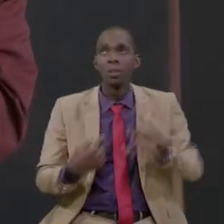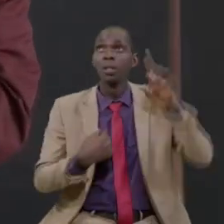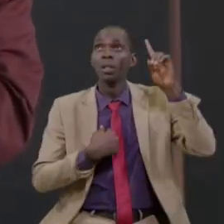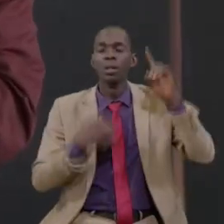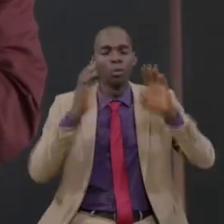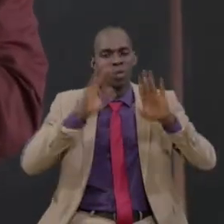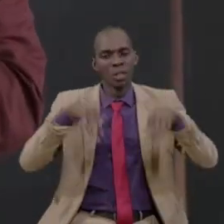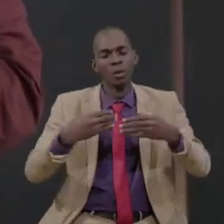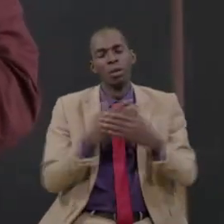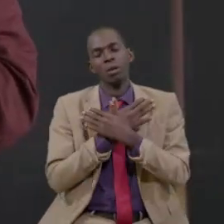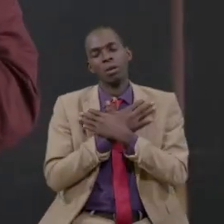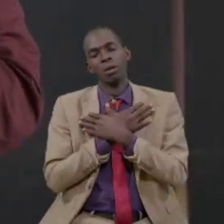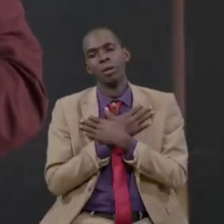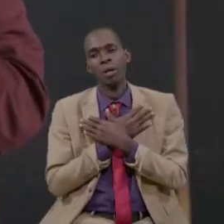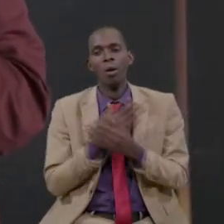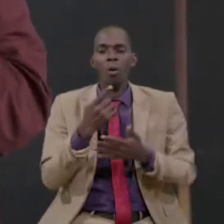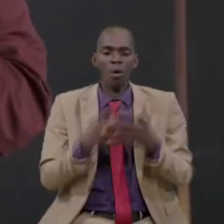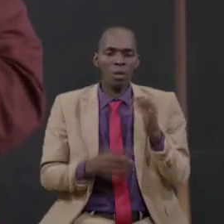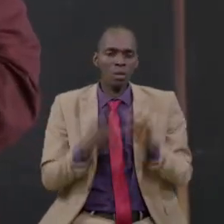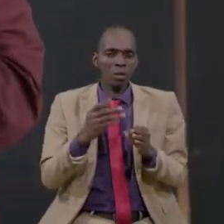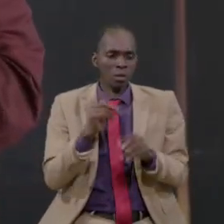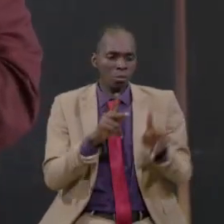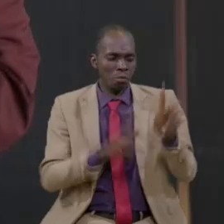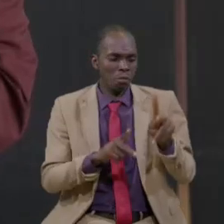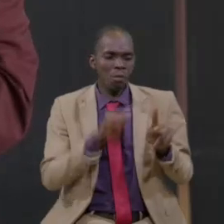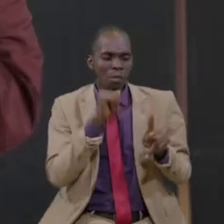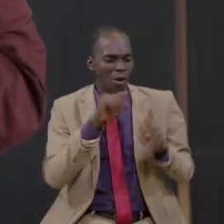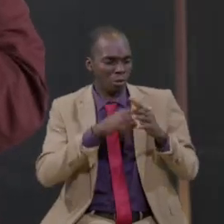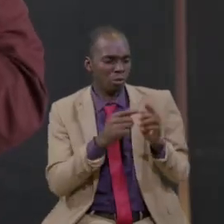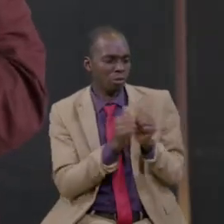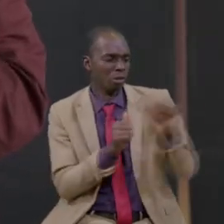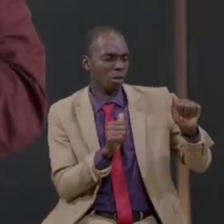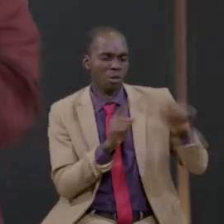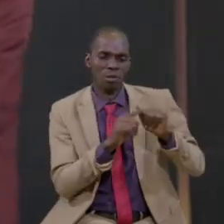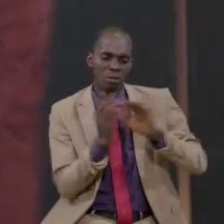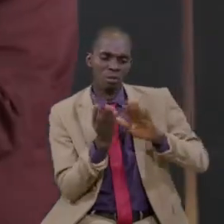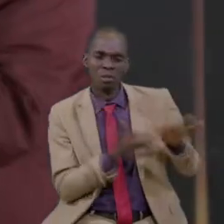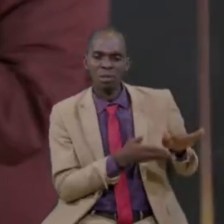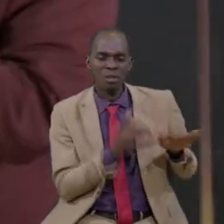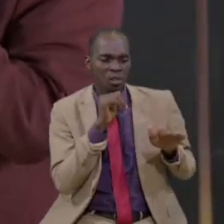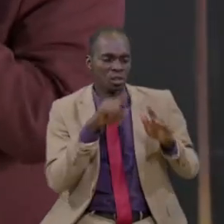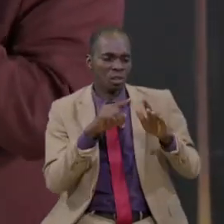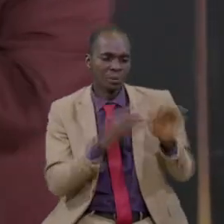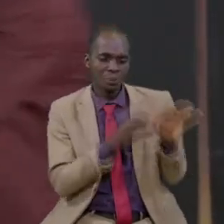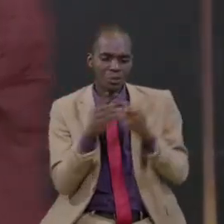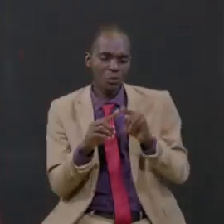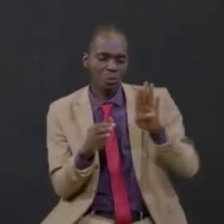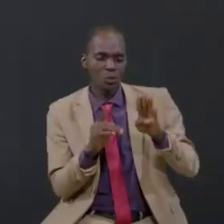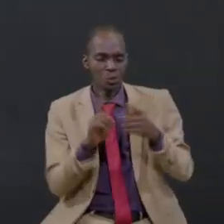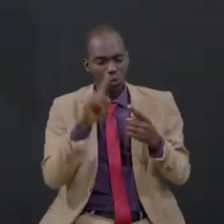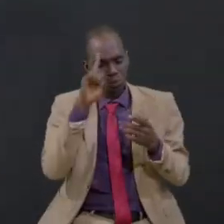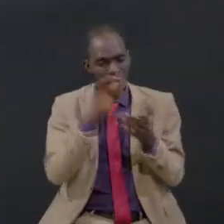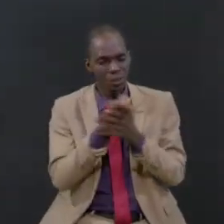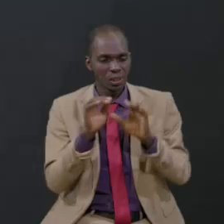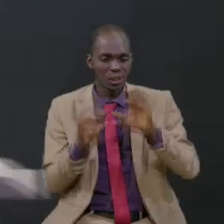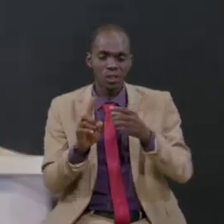not count A, to abandon, B, to believe, C, to come? If you don't come,